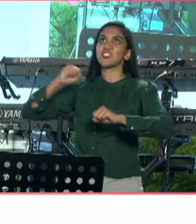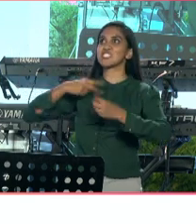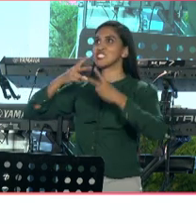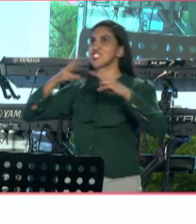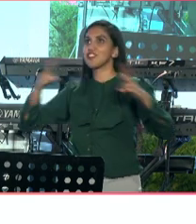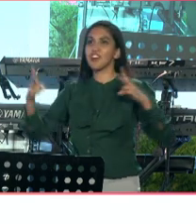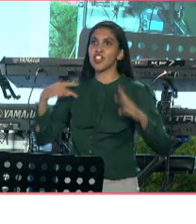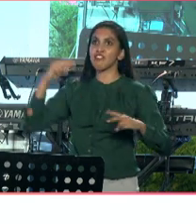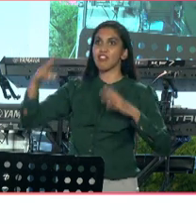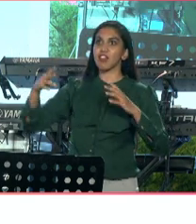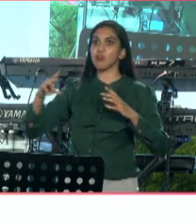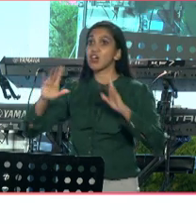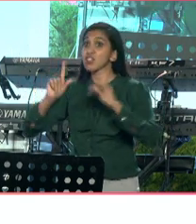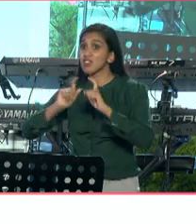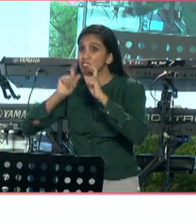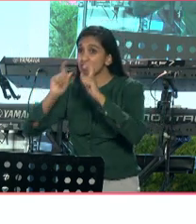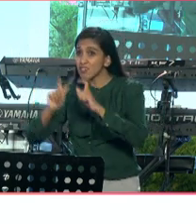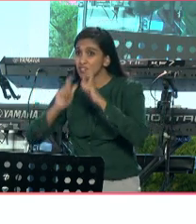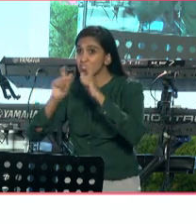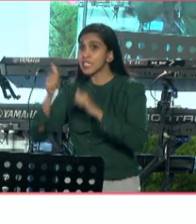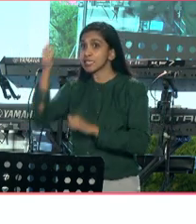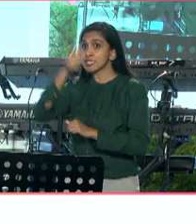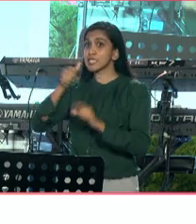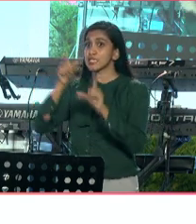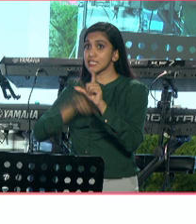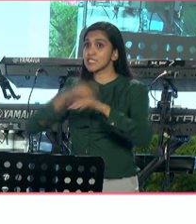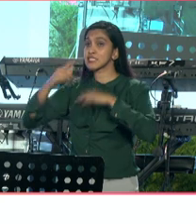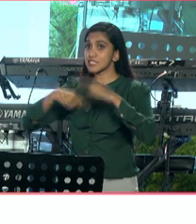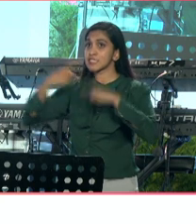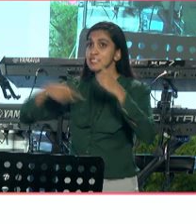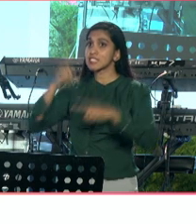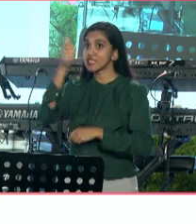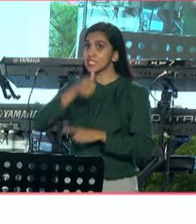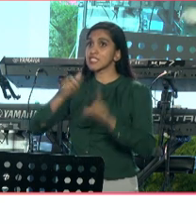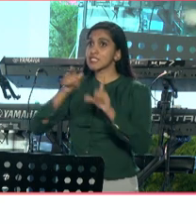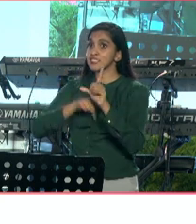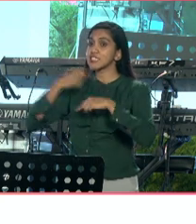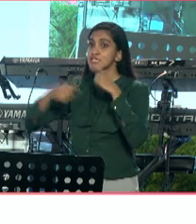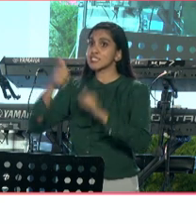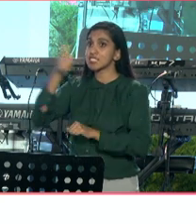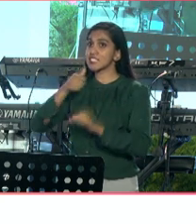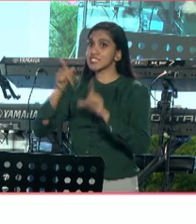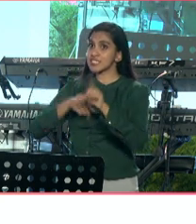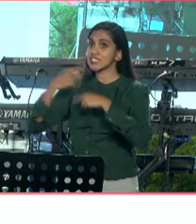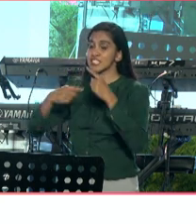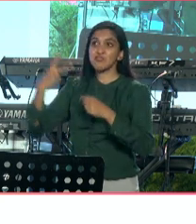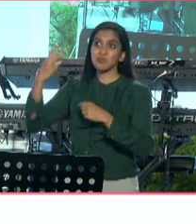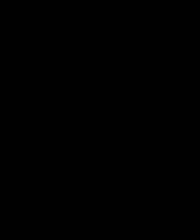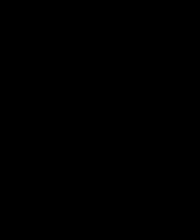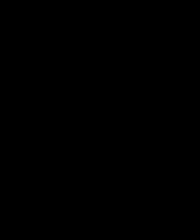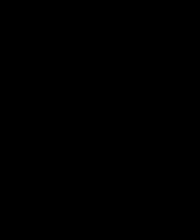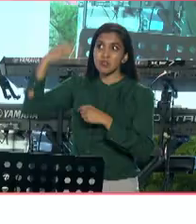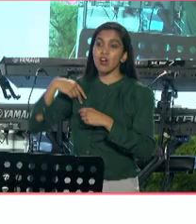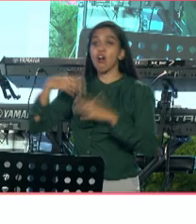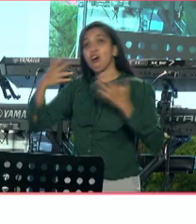they need to do a surgery within 6 years. If no, they have to lead a life entirely with the